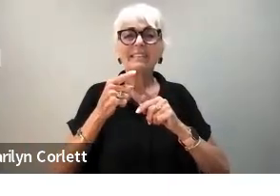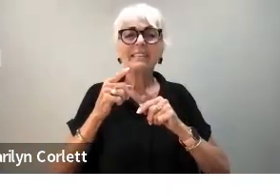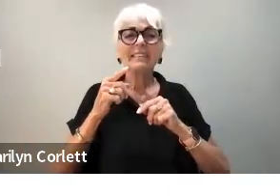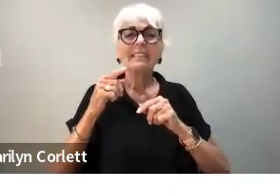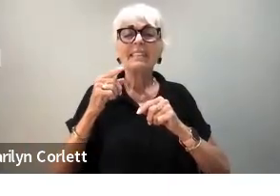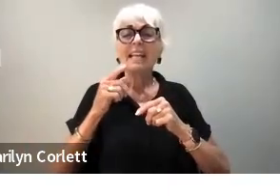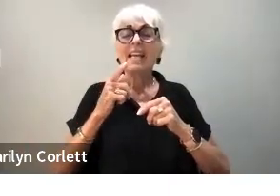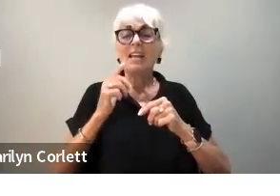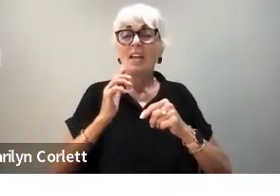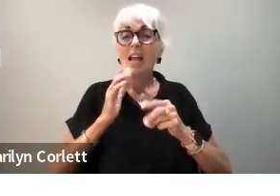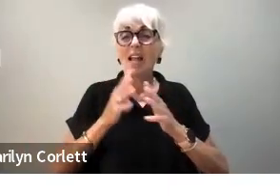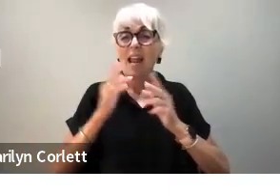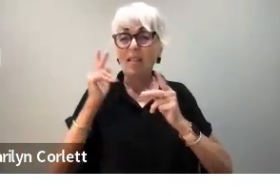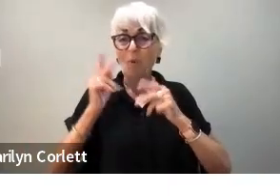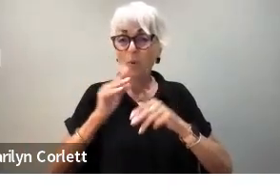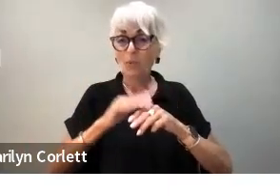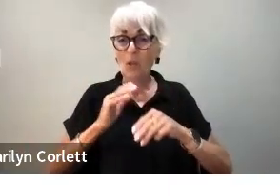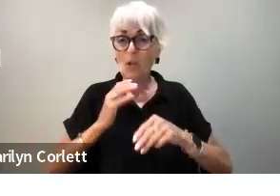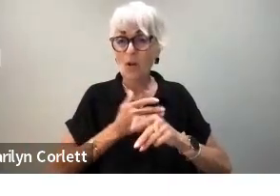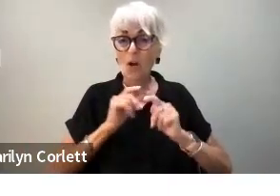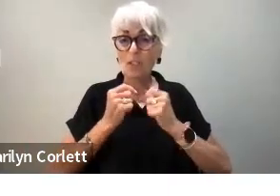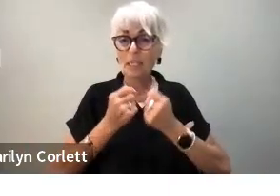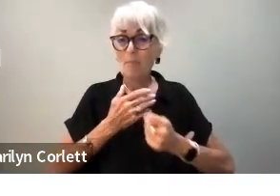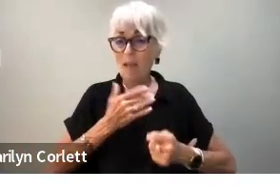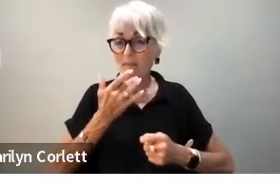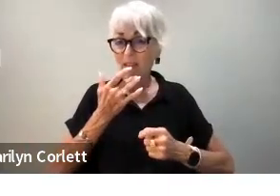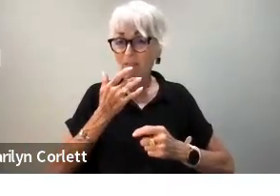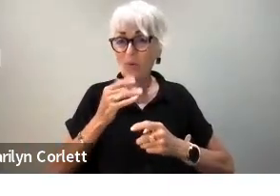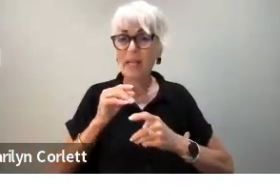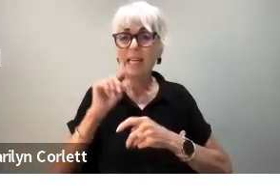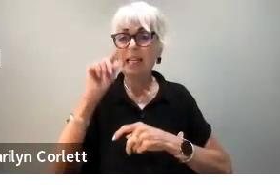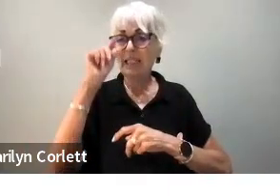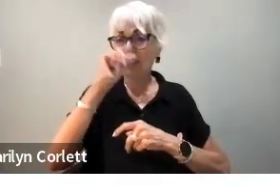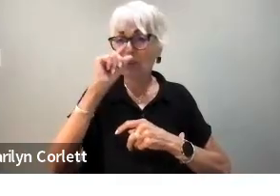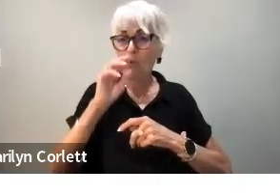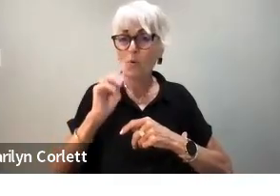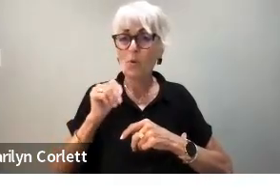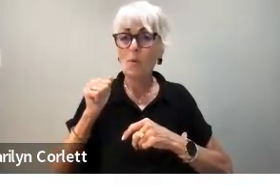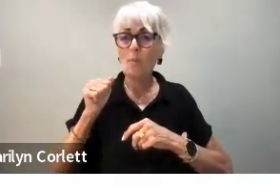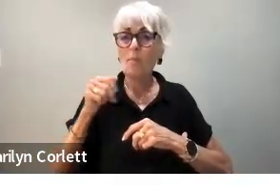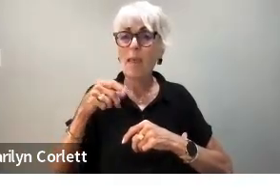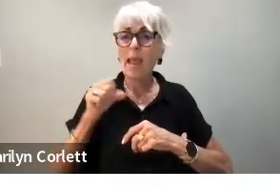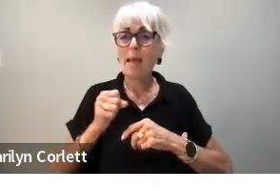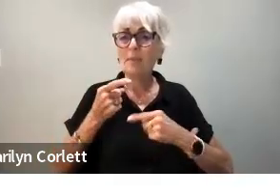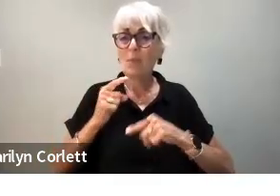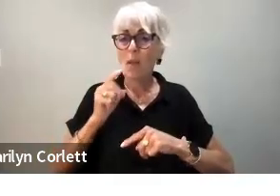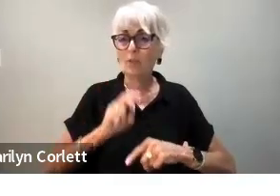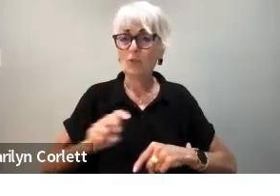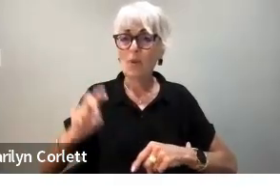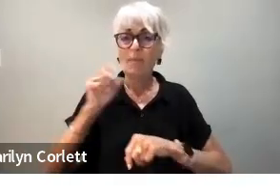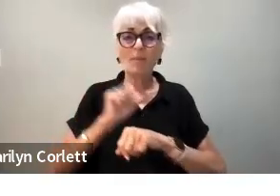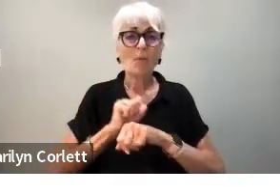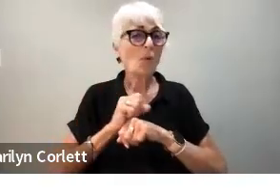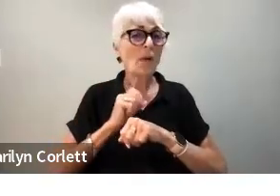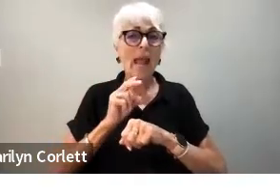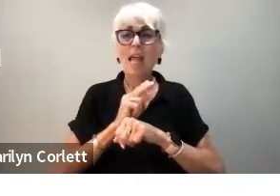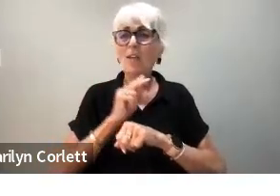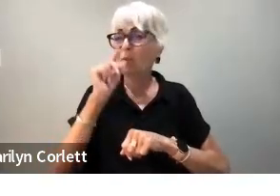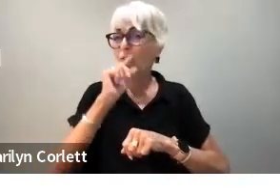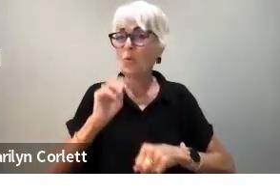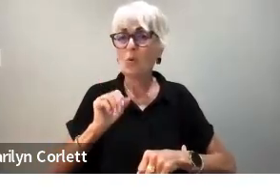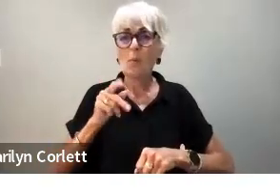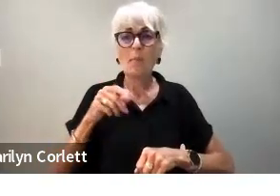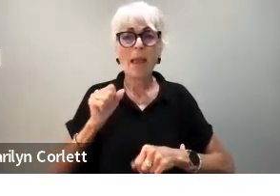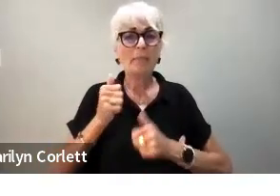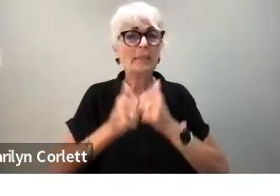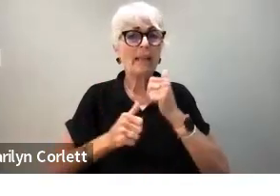folks on our team, but my favorite is Google Maps. With traveling for work, I use Google Maps every time I have to travel somewhere. It gives